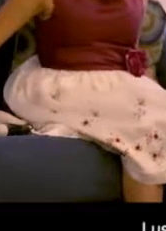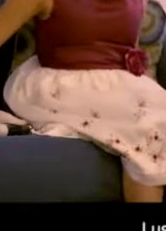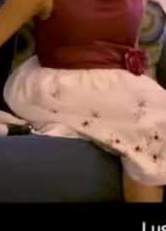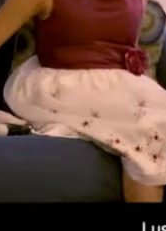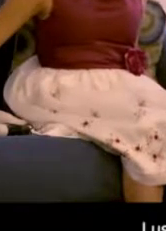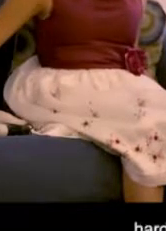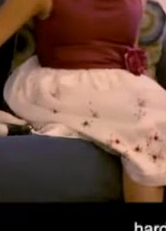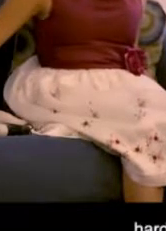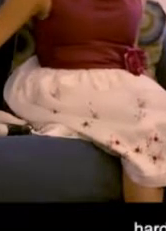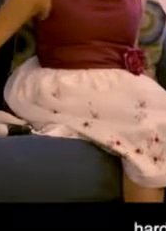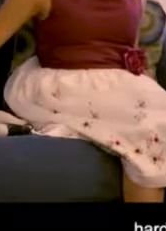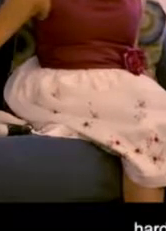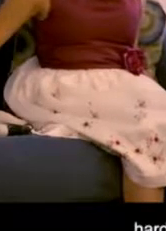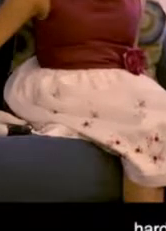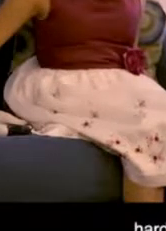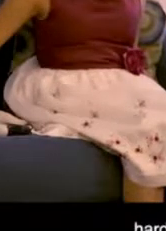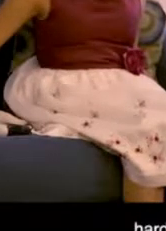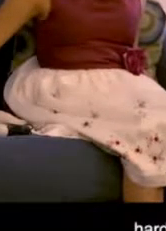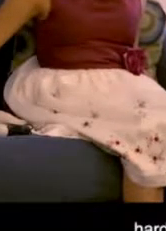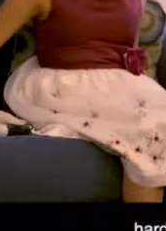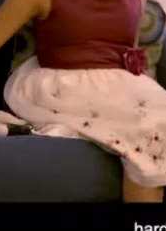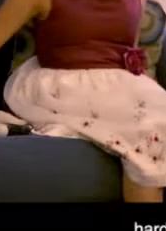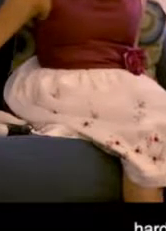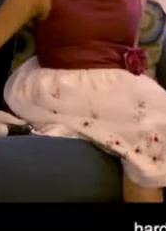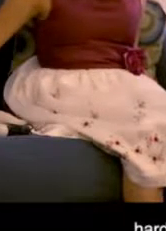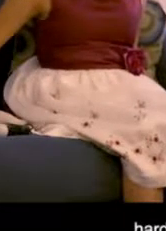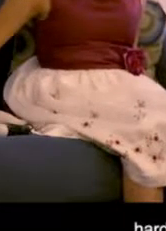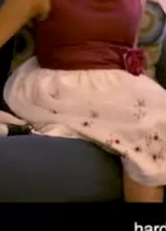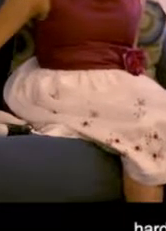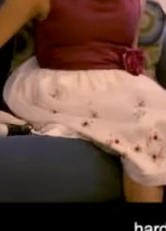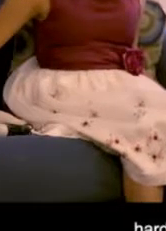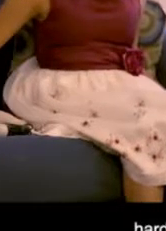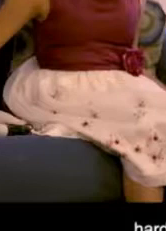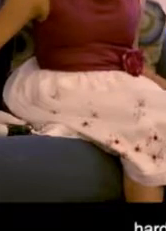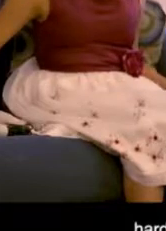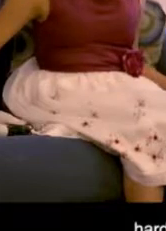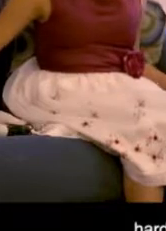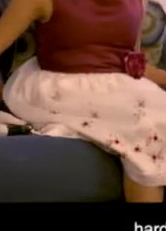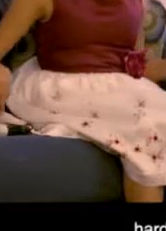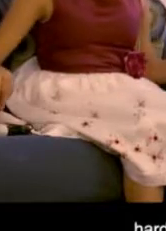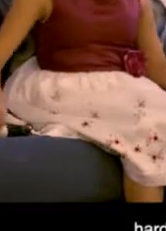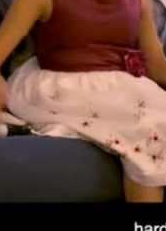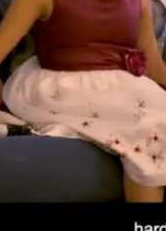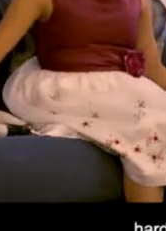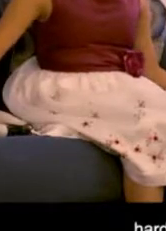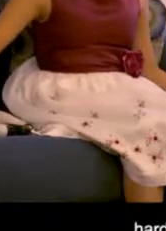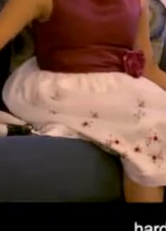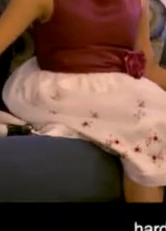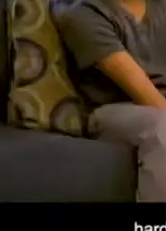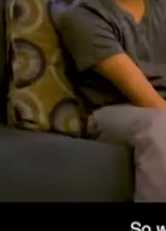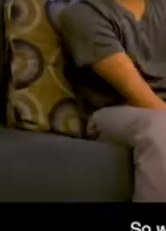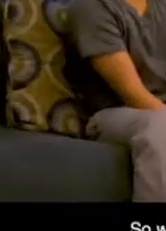computer, and hard drives. Lots and lots of hard drives.